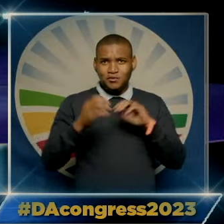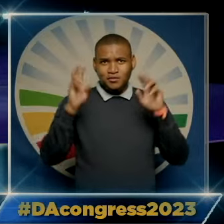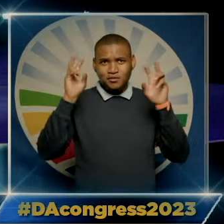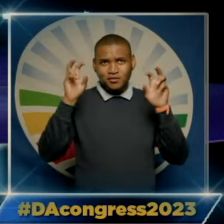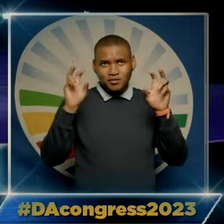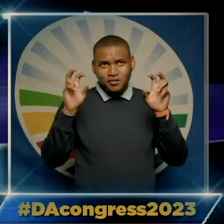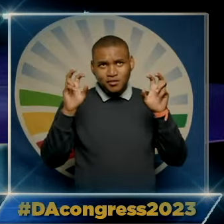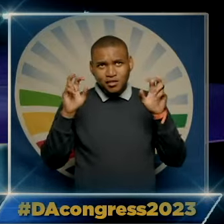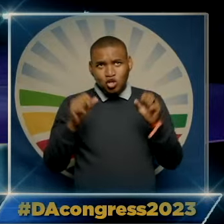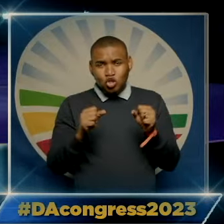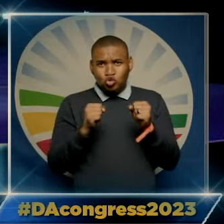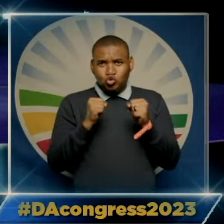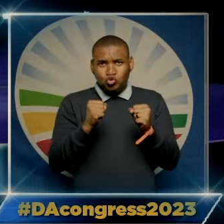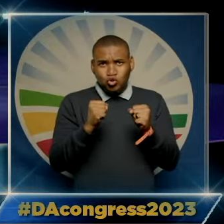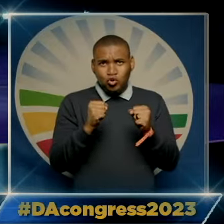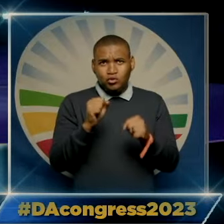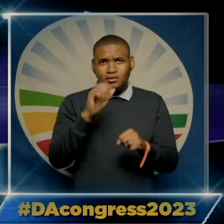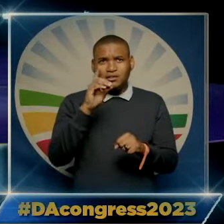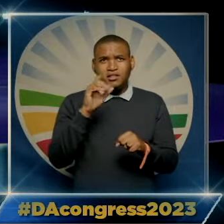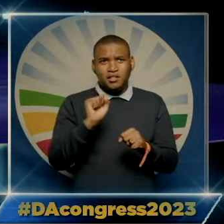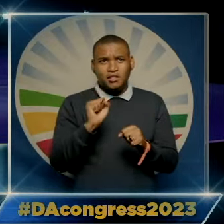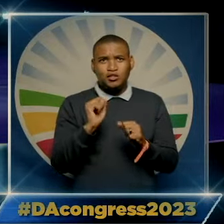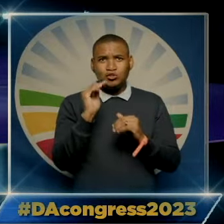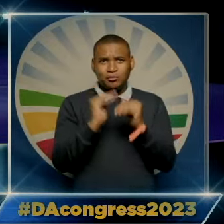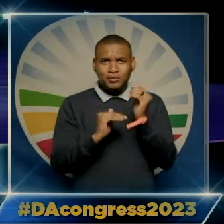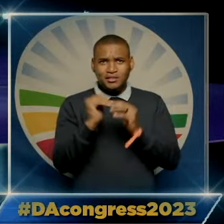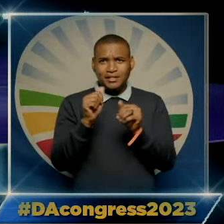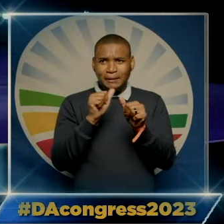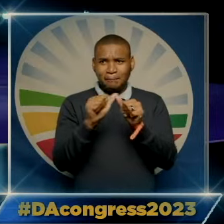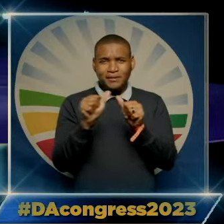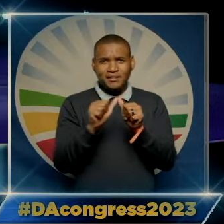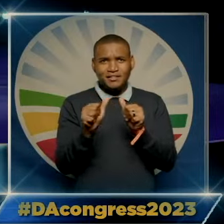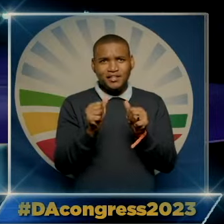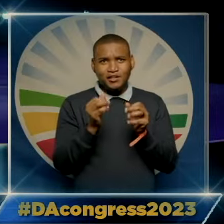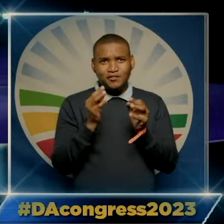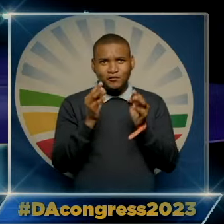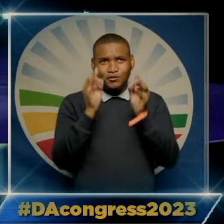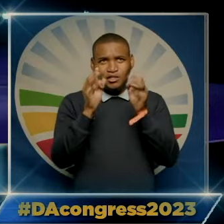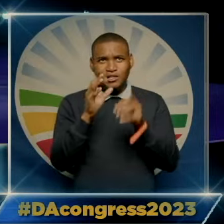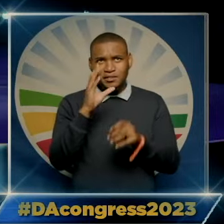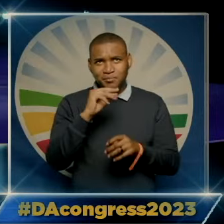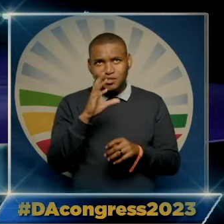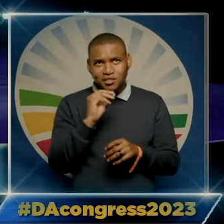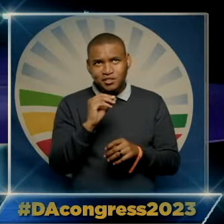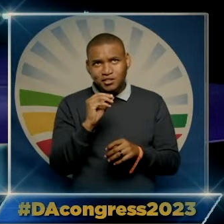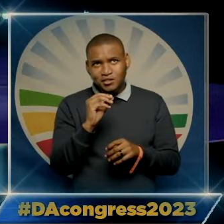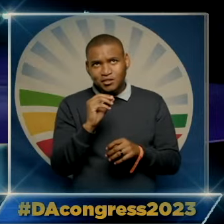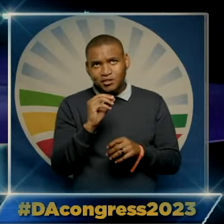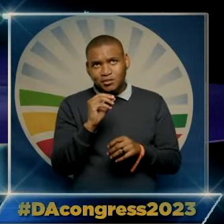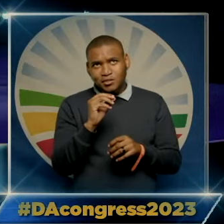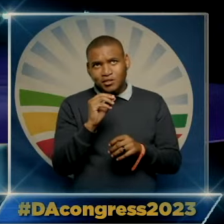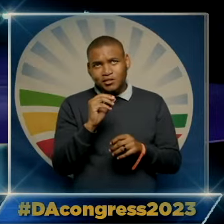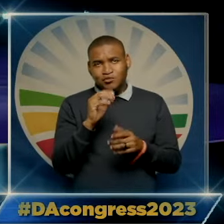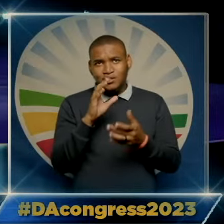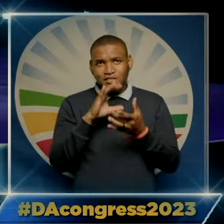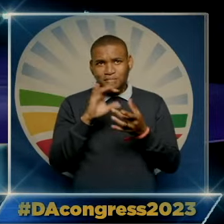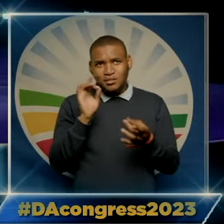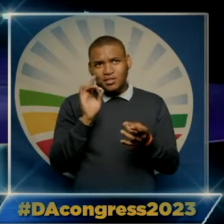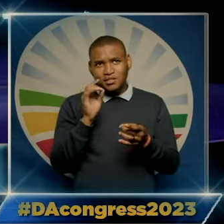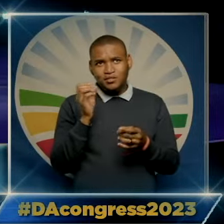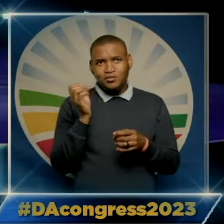strong DA to build a better future, speaks to the zeitgeist, the spirit of